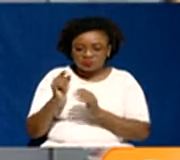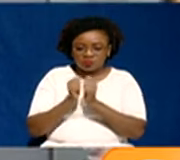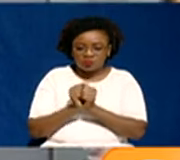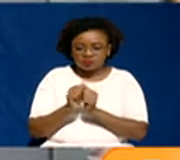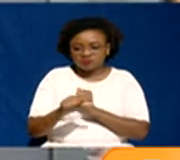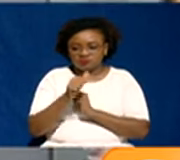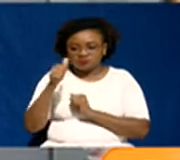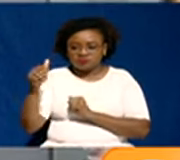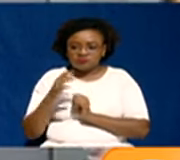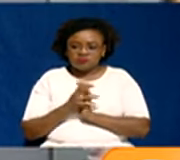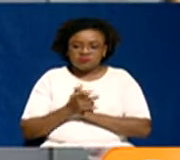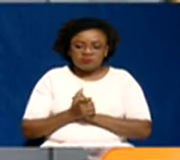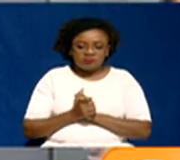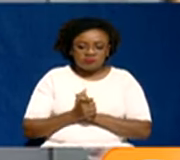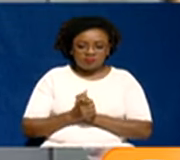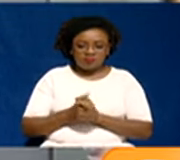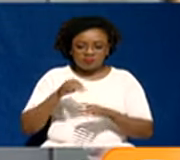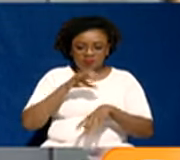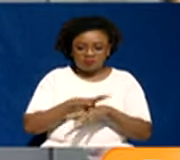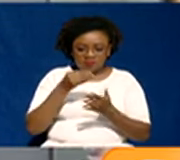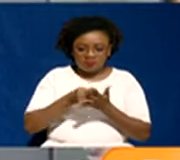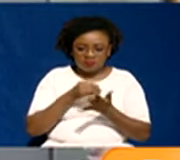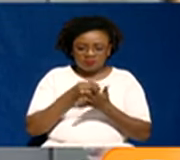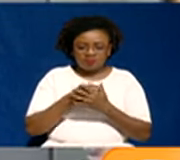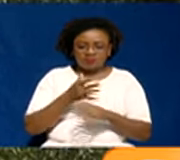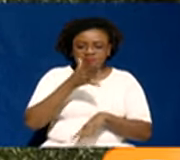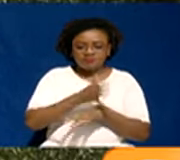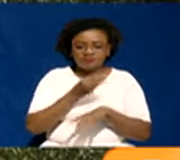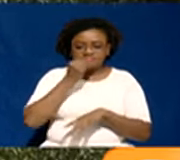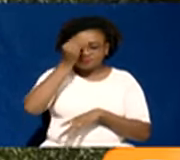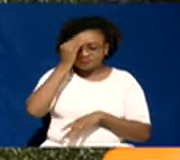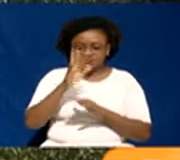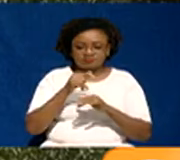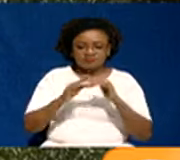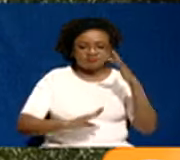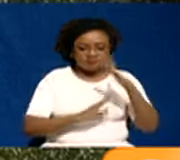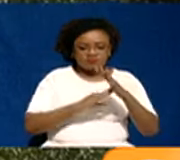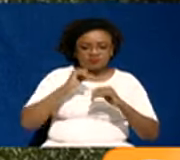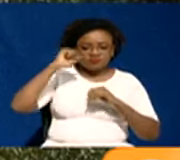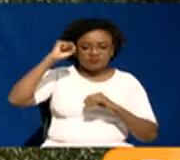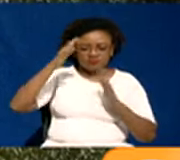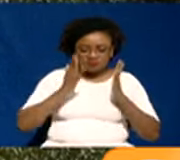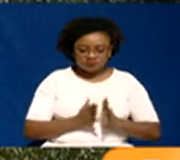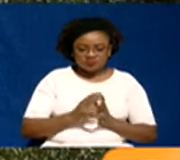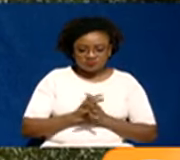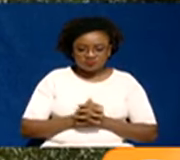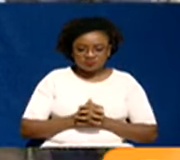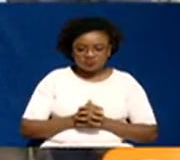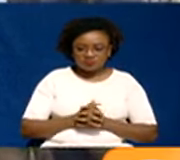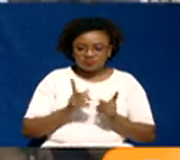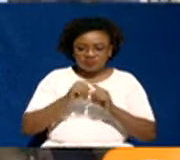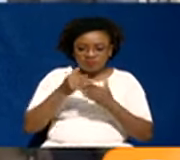others allegedly obtained money by false pretense from a senior political leader prior to his